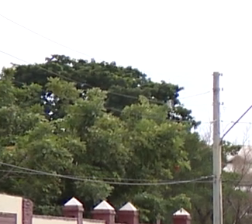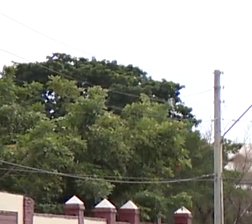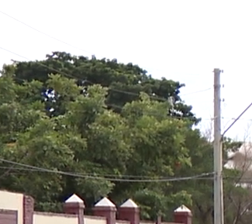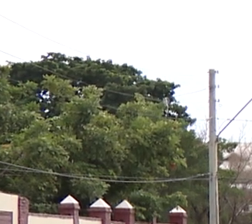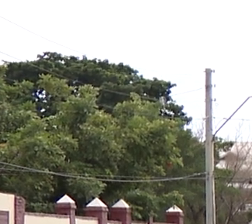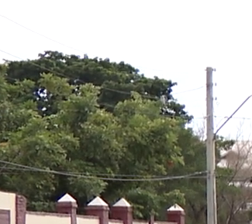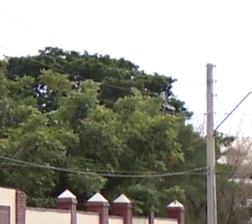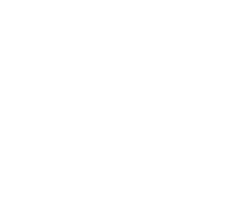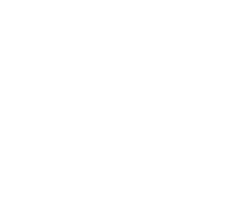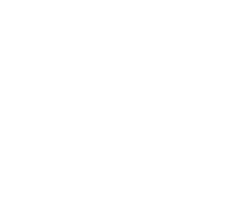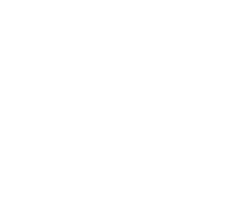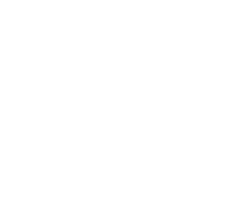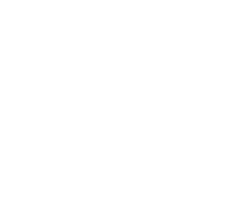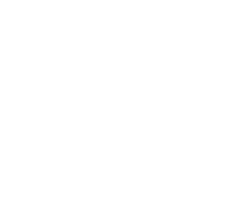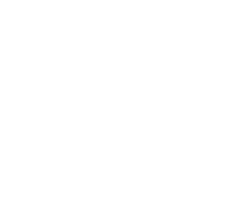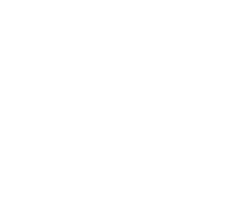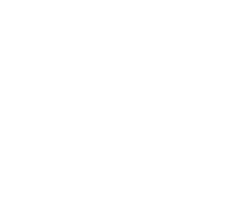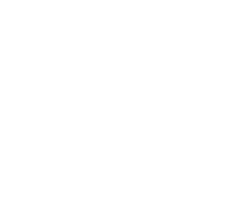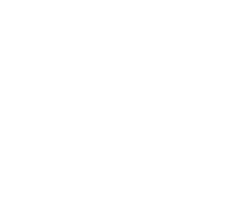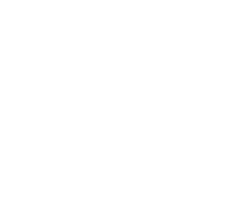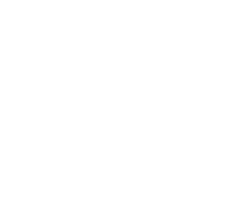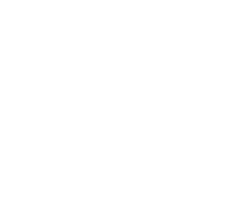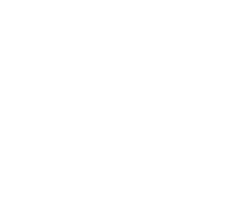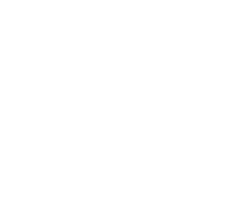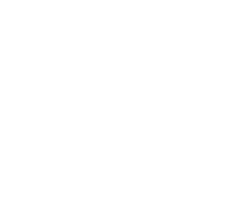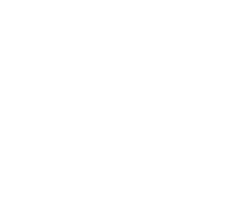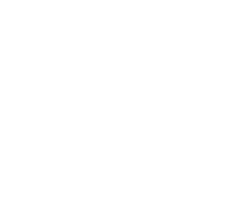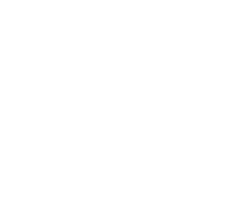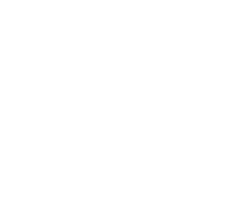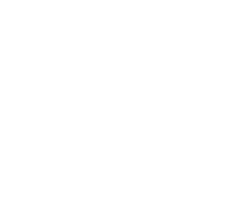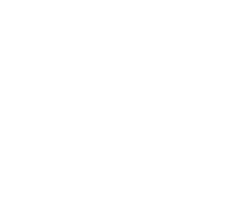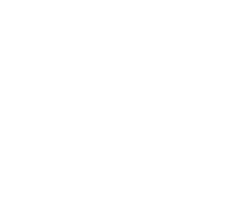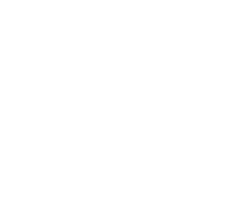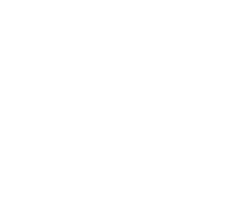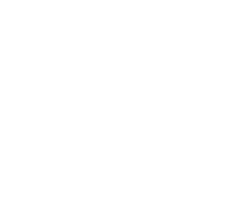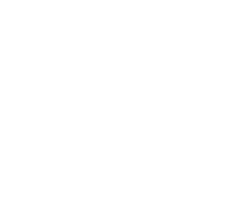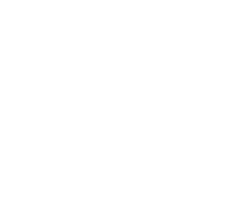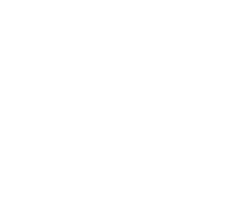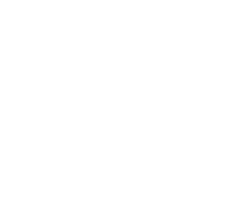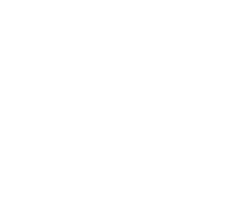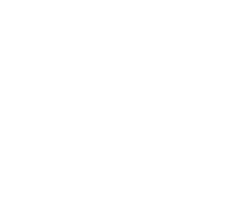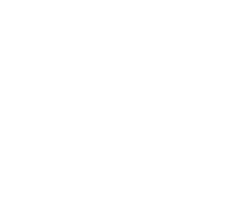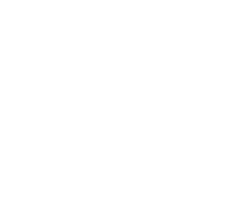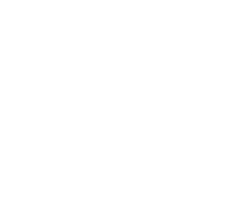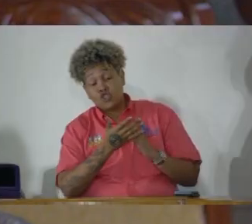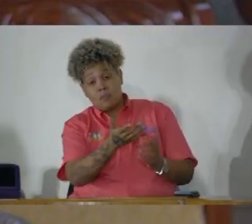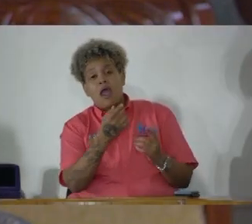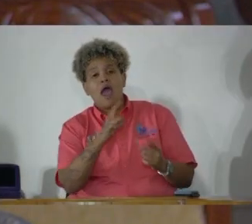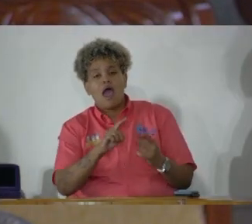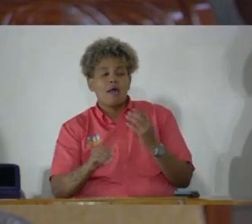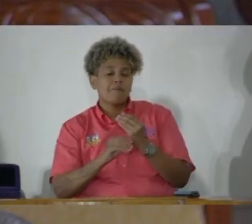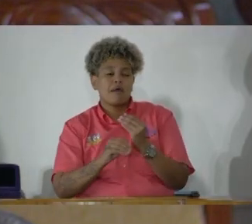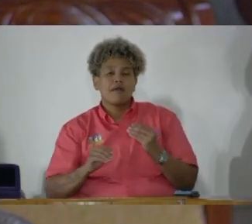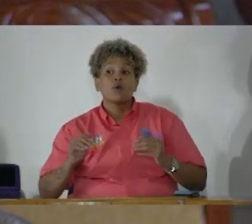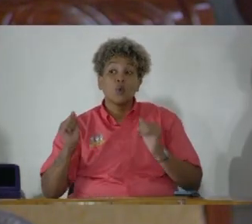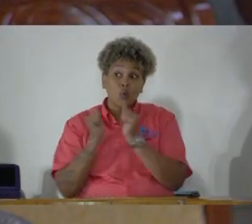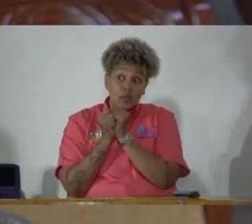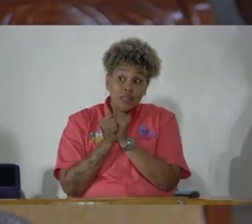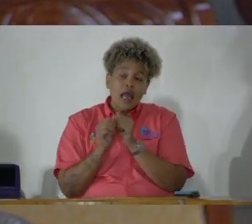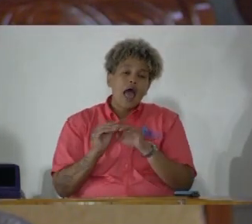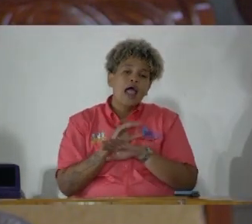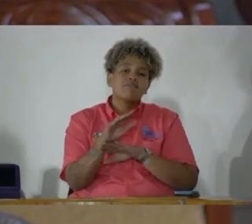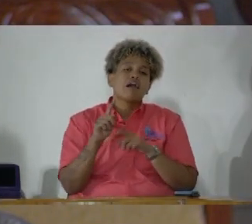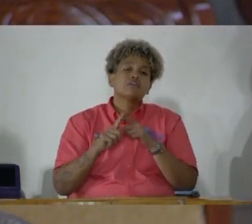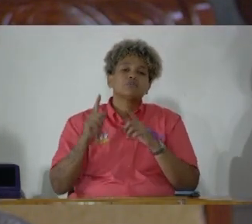of Jamaica. The new words would be it enacted by the Parliament of Jamaica by and with the advice